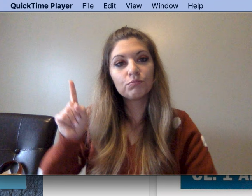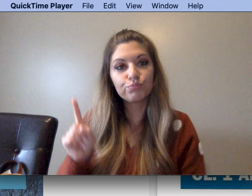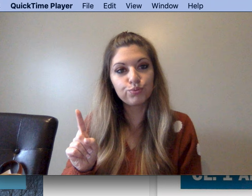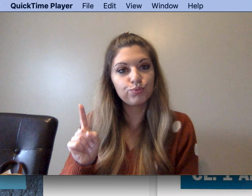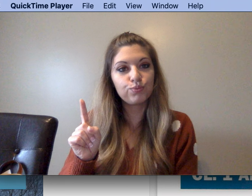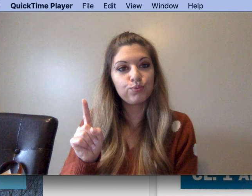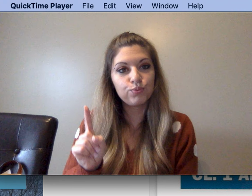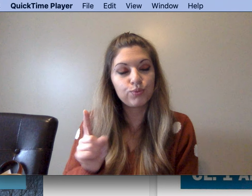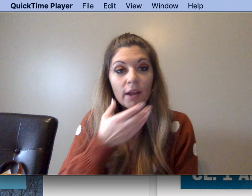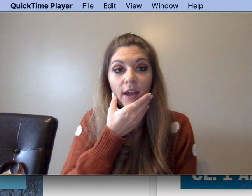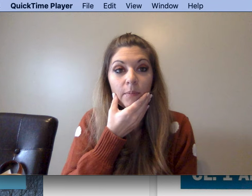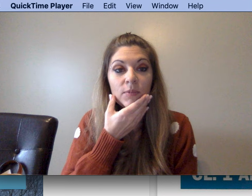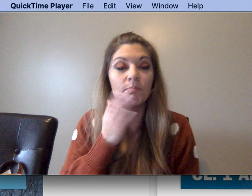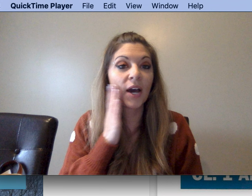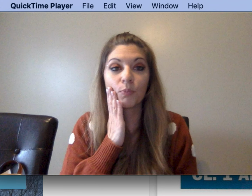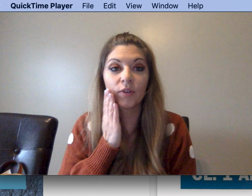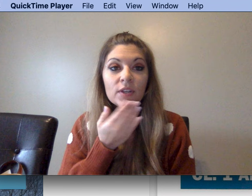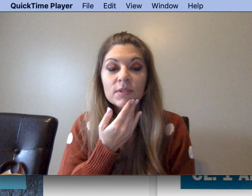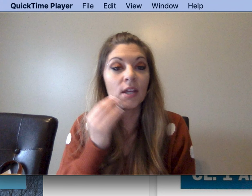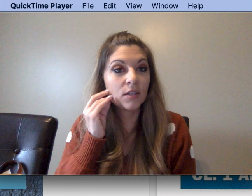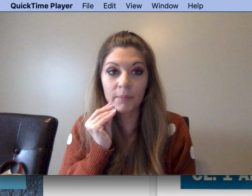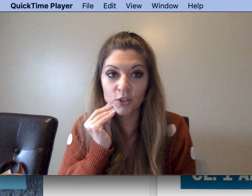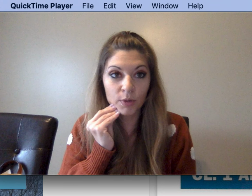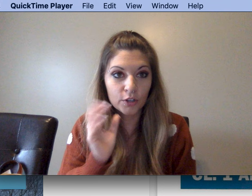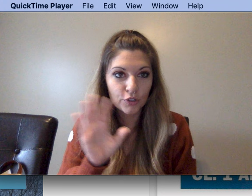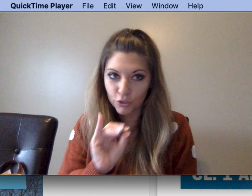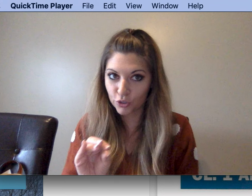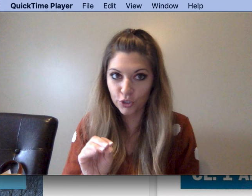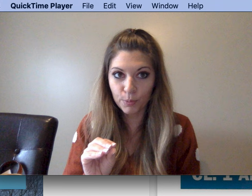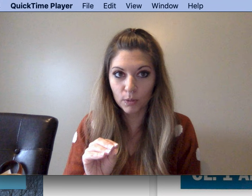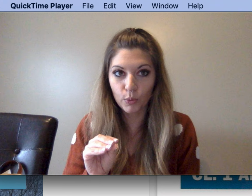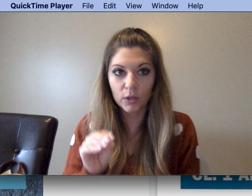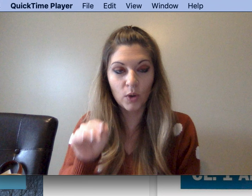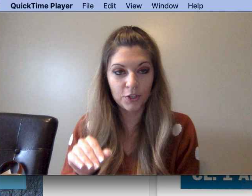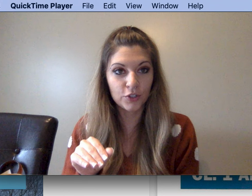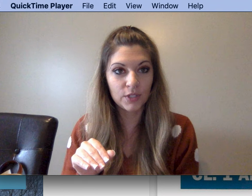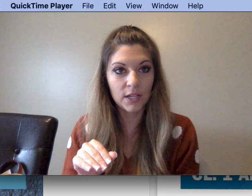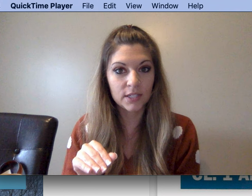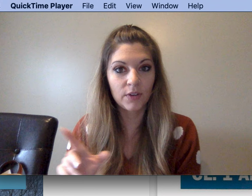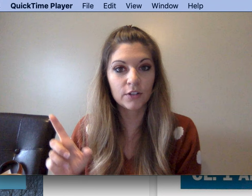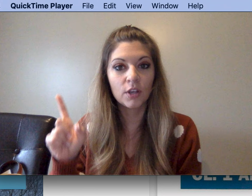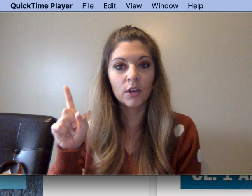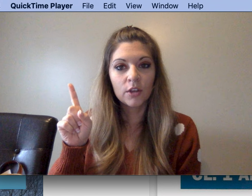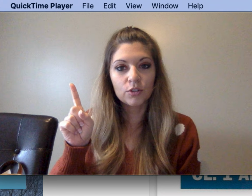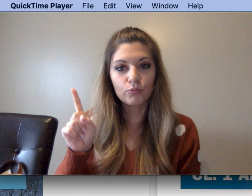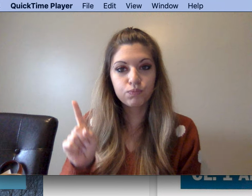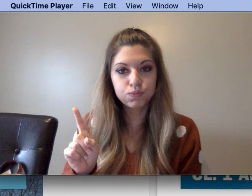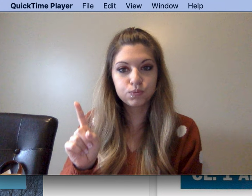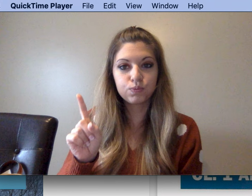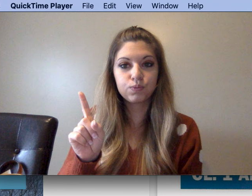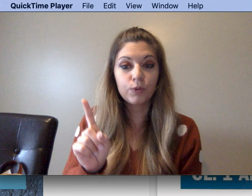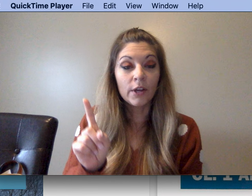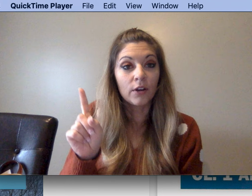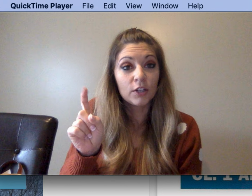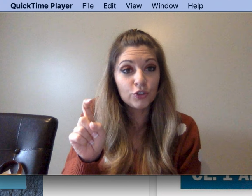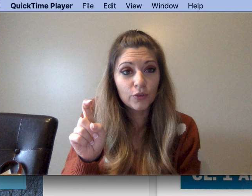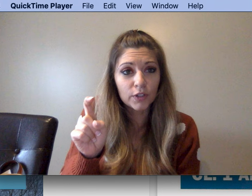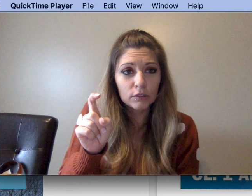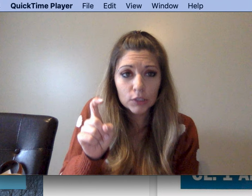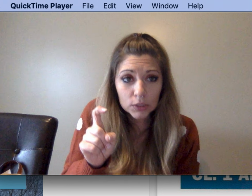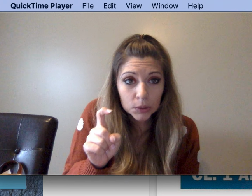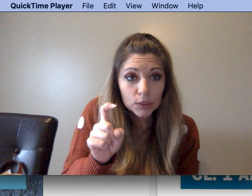slowly, mouth morphemes, non-manual markers, super important while you're using classifiers. So